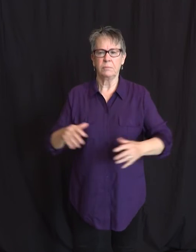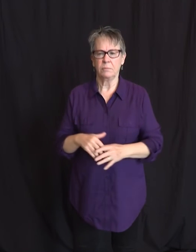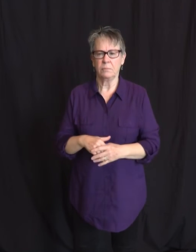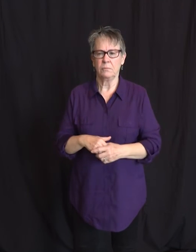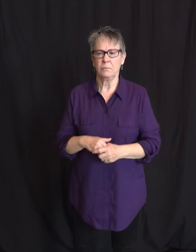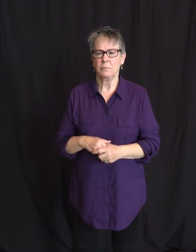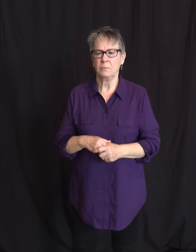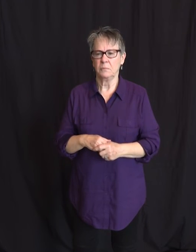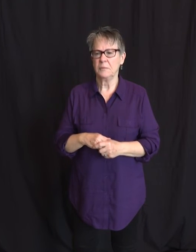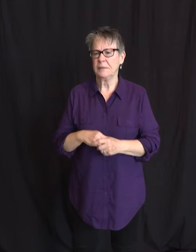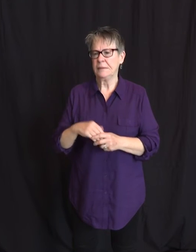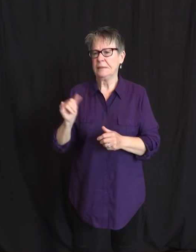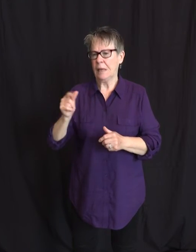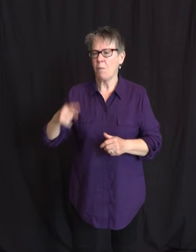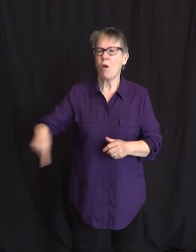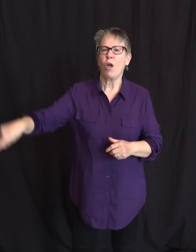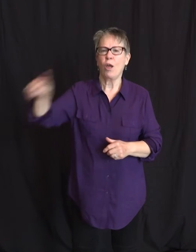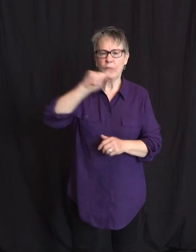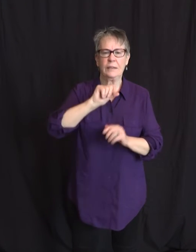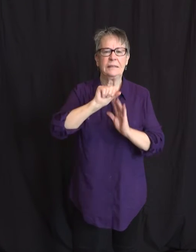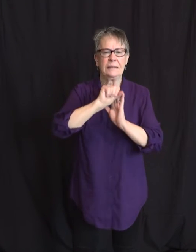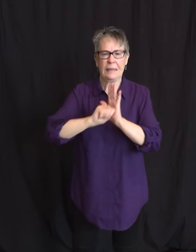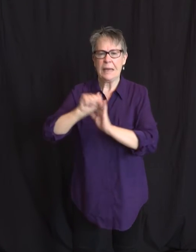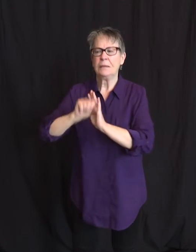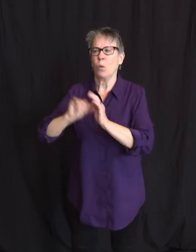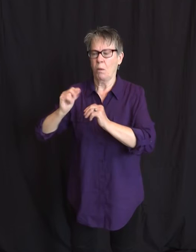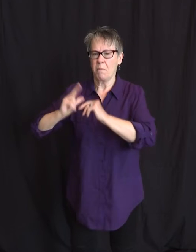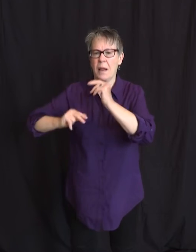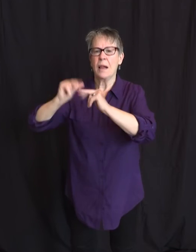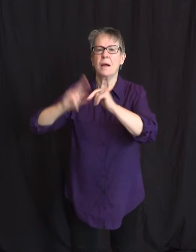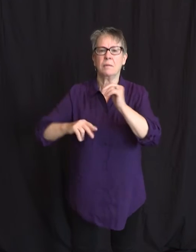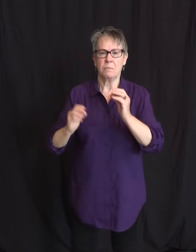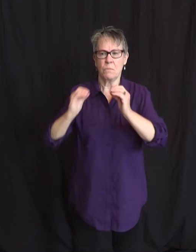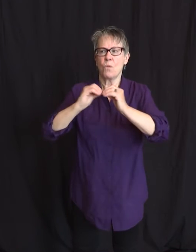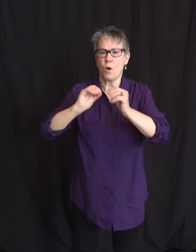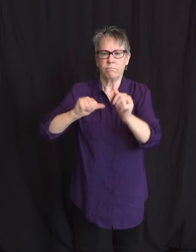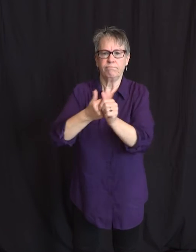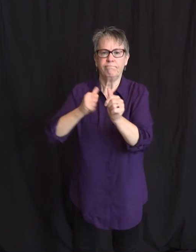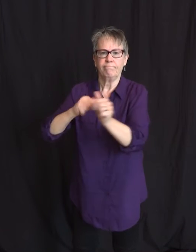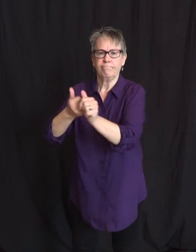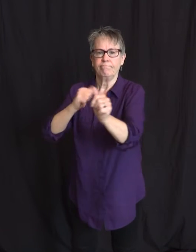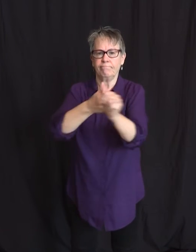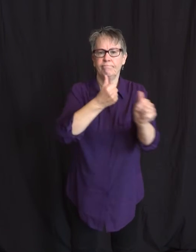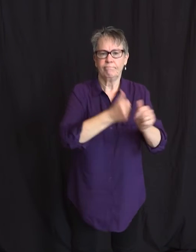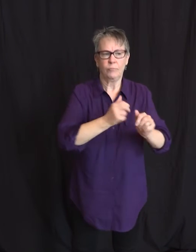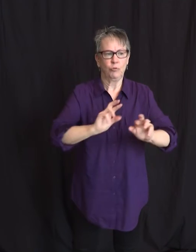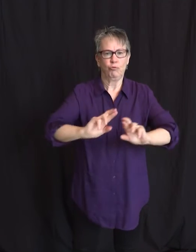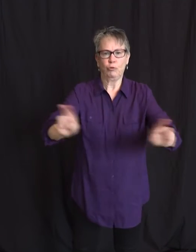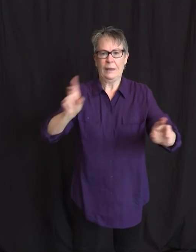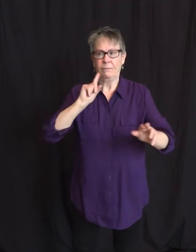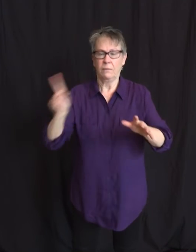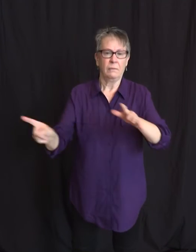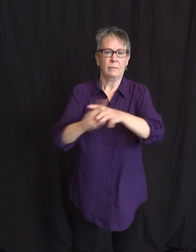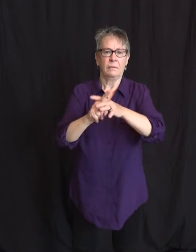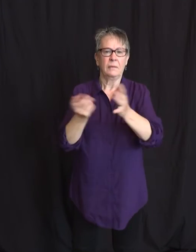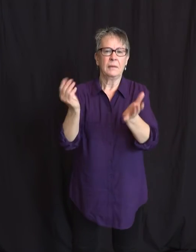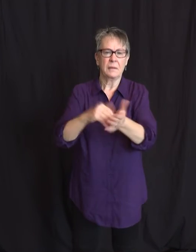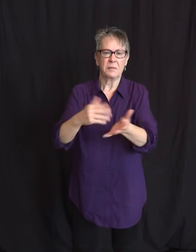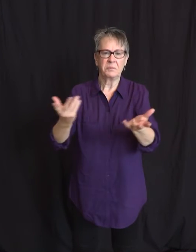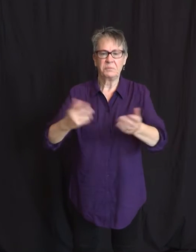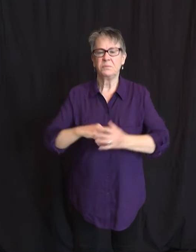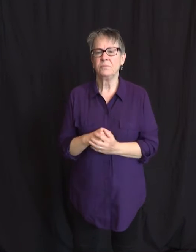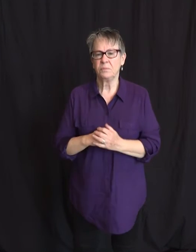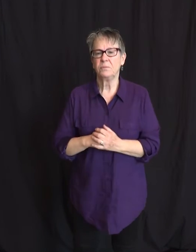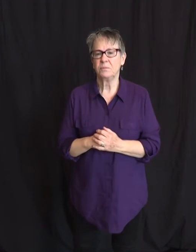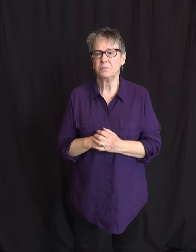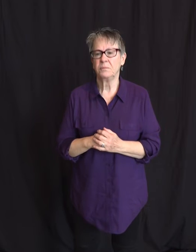this, with the White House. So the White House is deeply involved in in our conviction to be able to